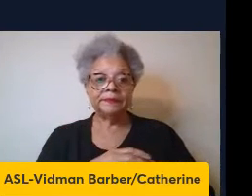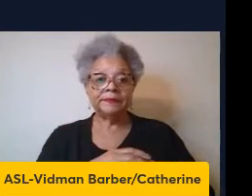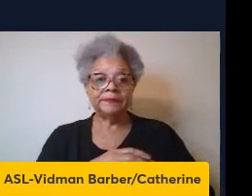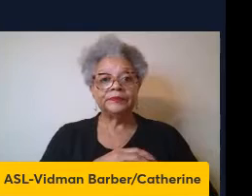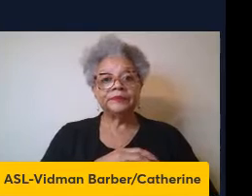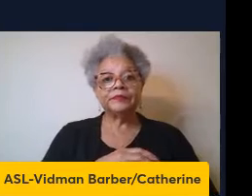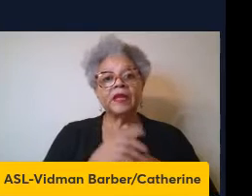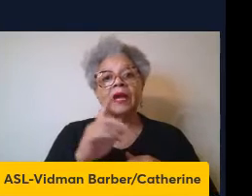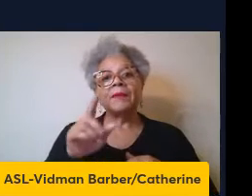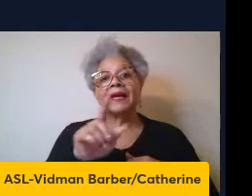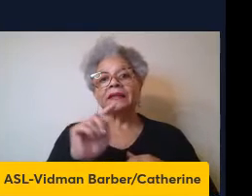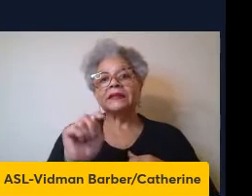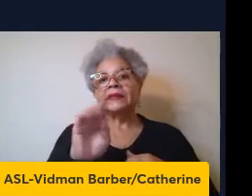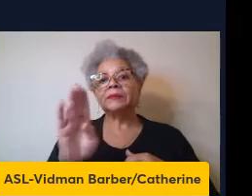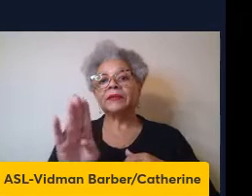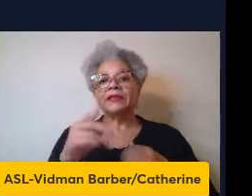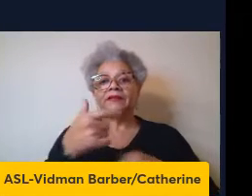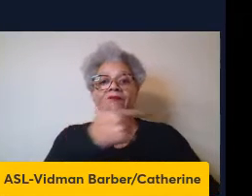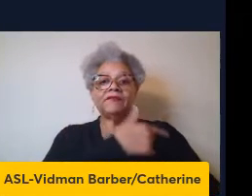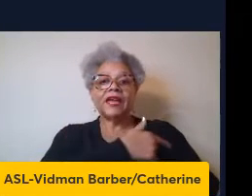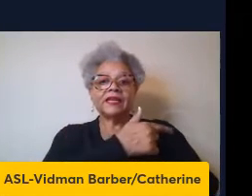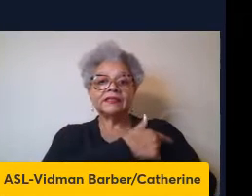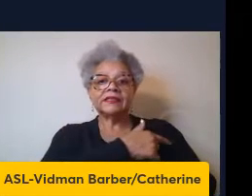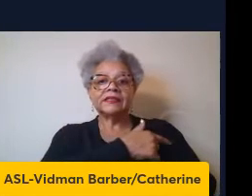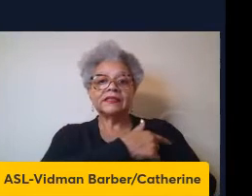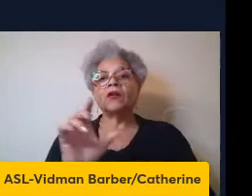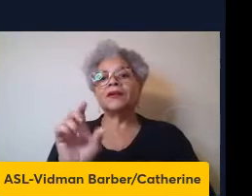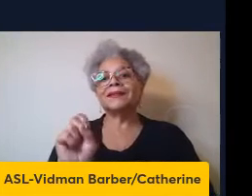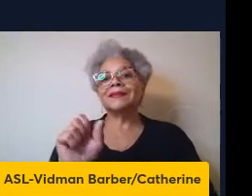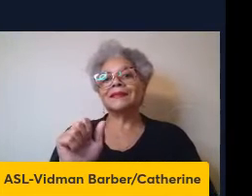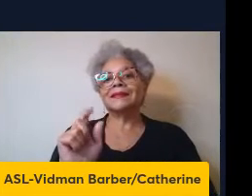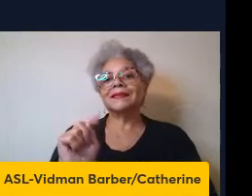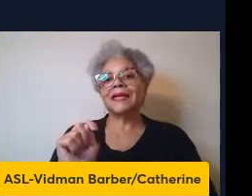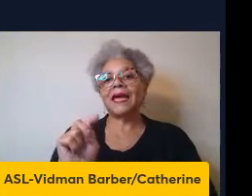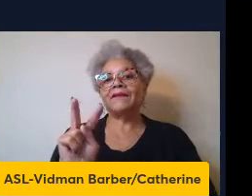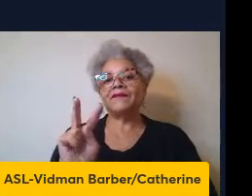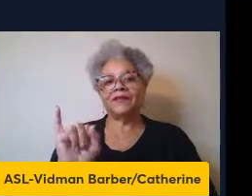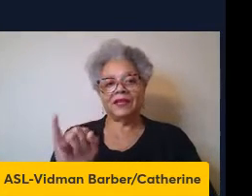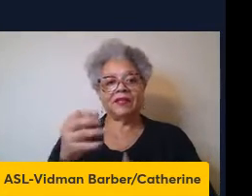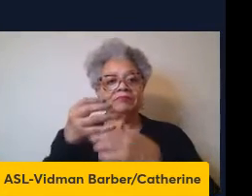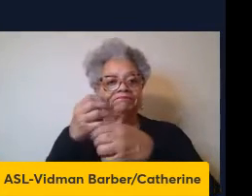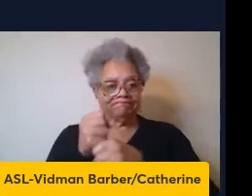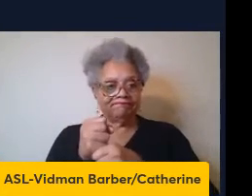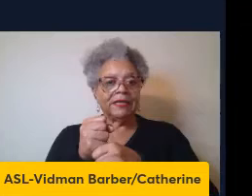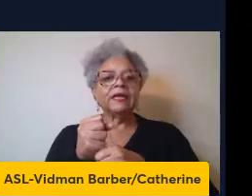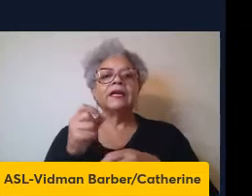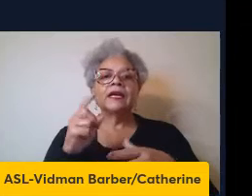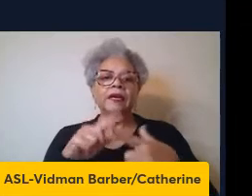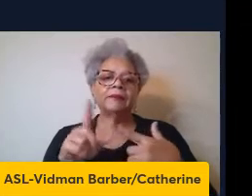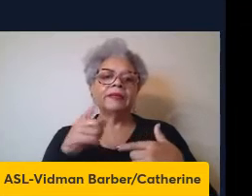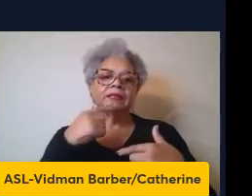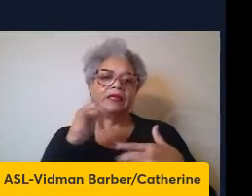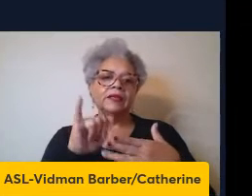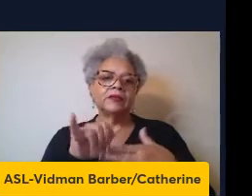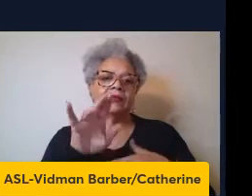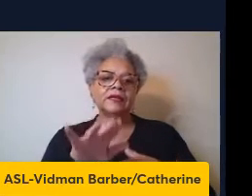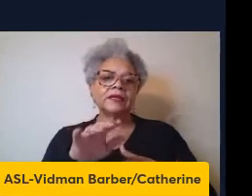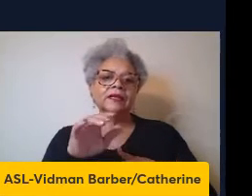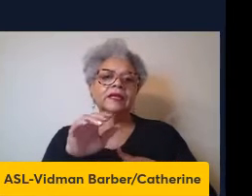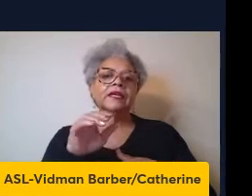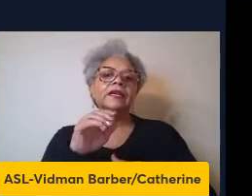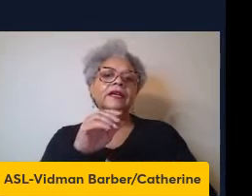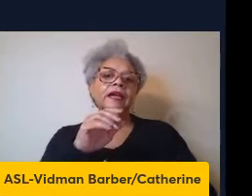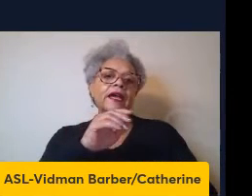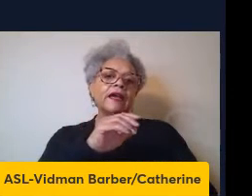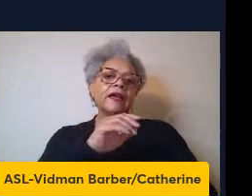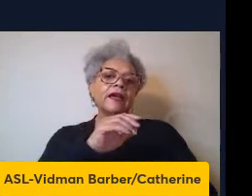Vaccine Initiative, or SATVI, does. Our main goal is to get a new TB vaccine. And we do